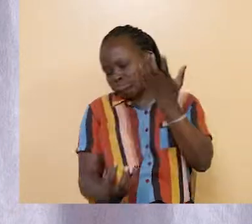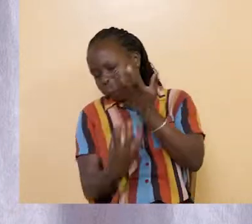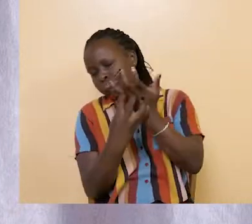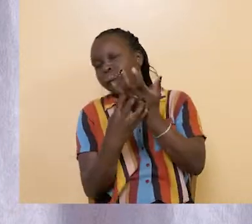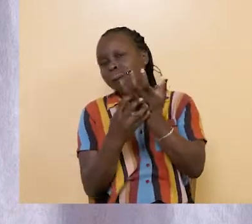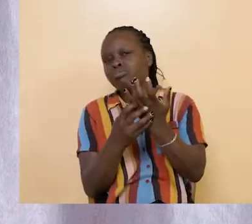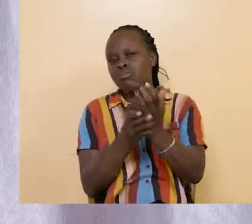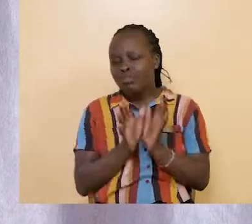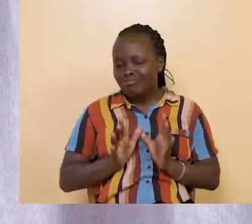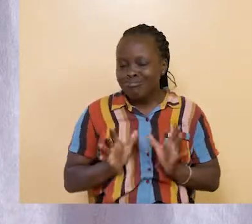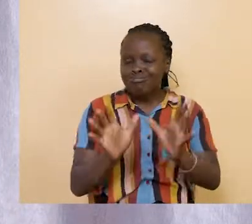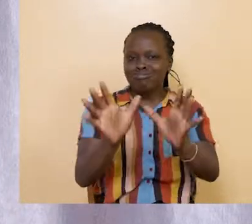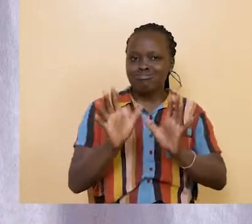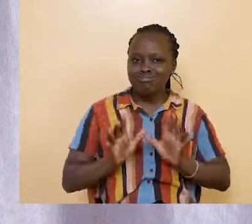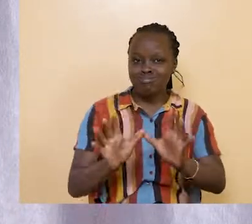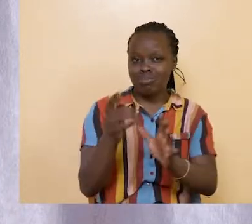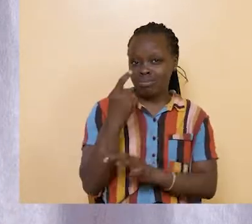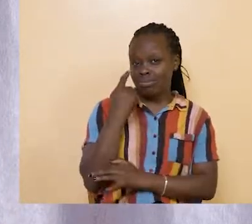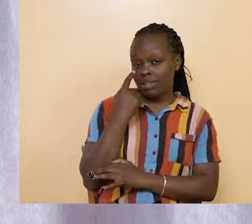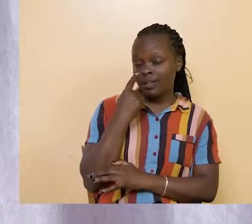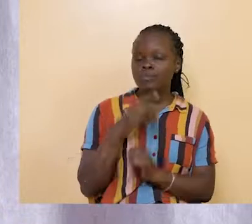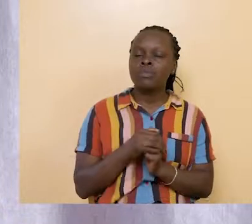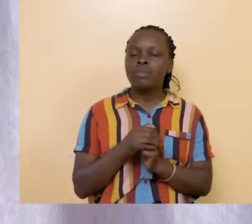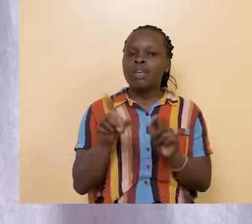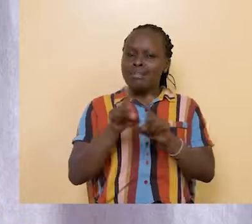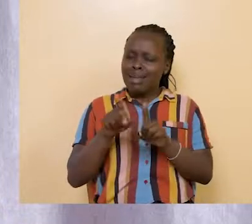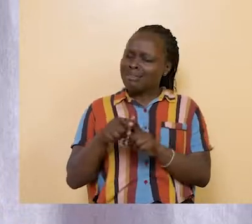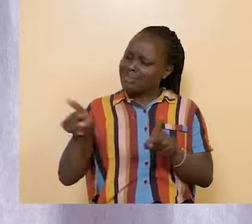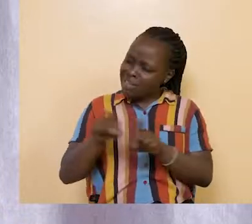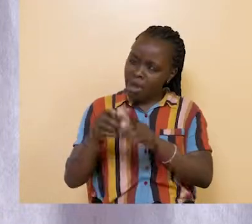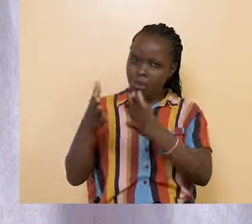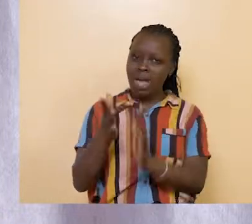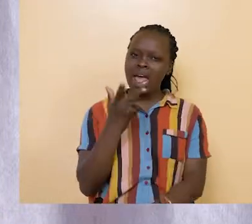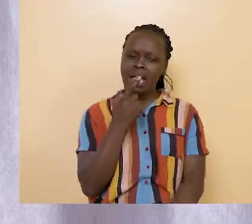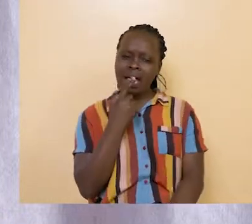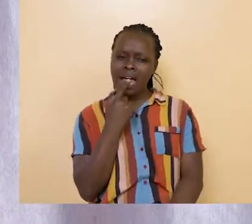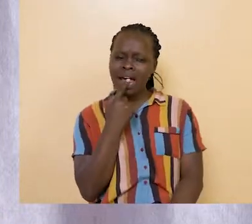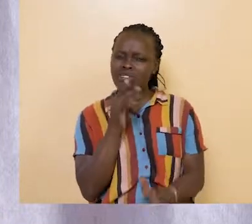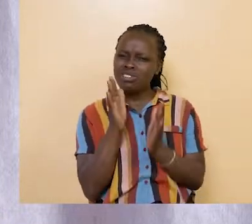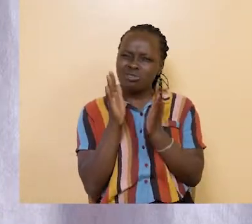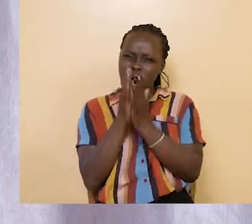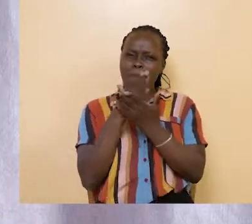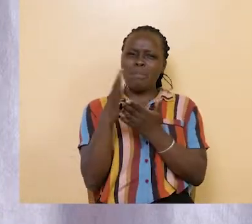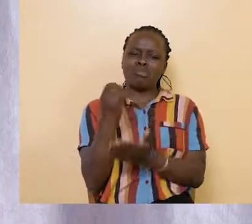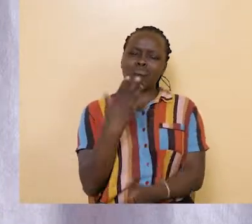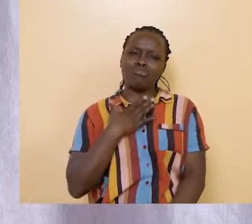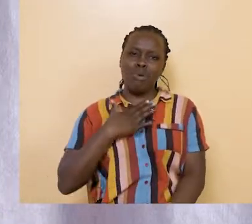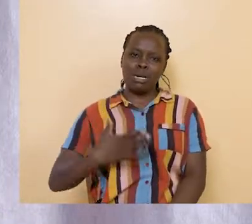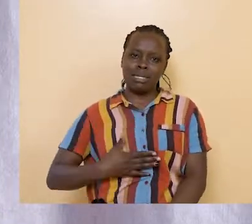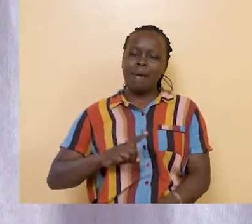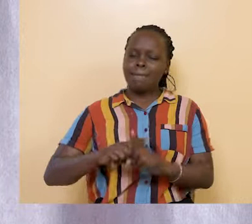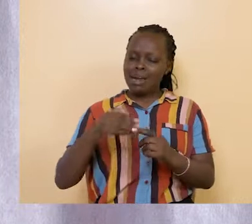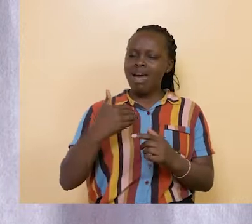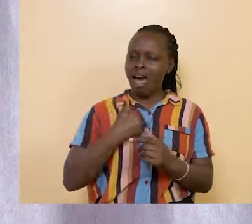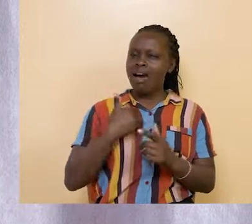rudder wherever the pilot wants to go. Likewise, the tongue is a small part of the body, but it makes